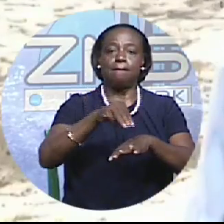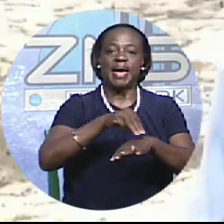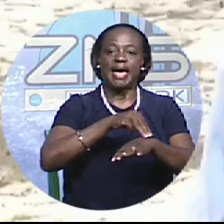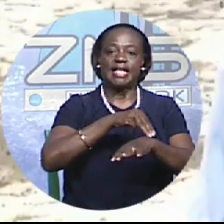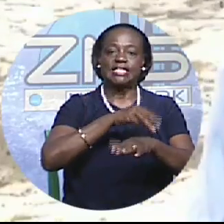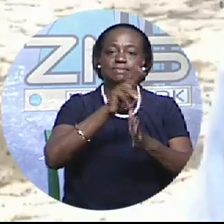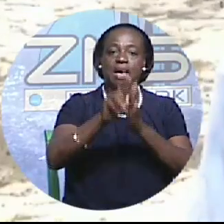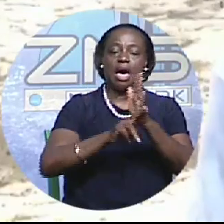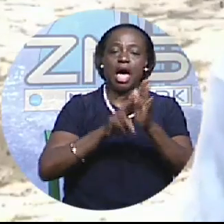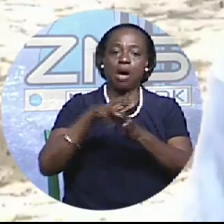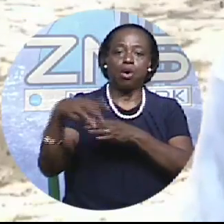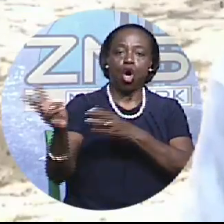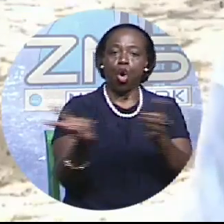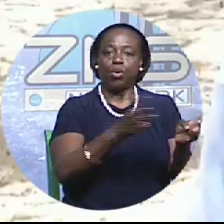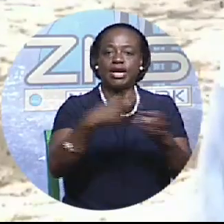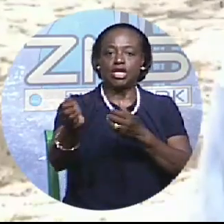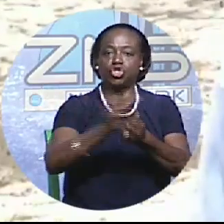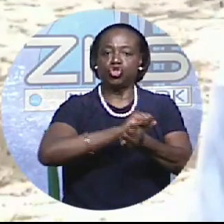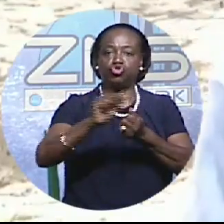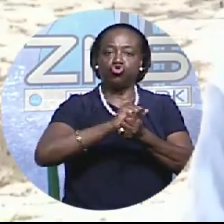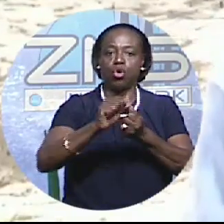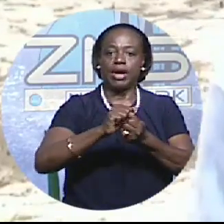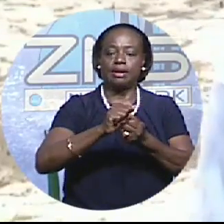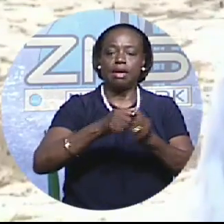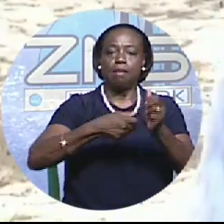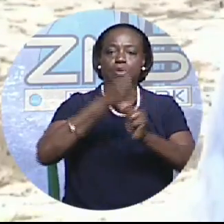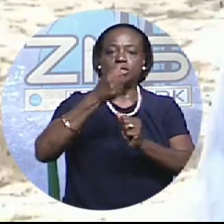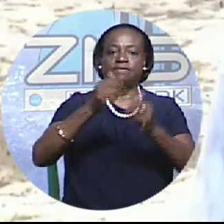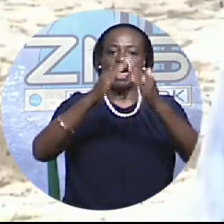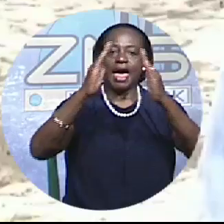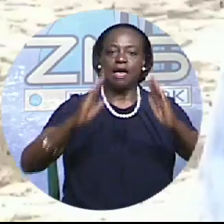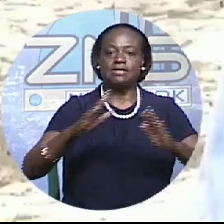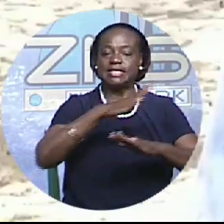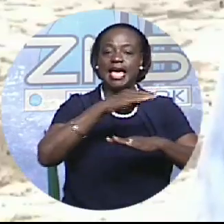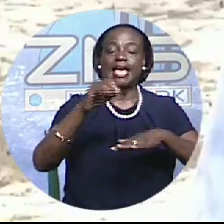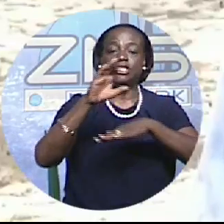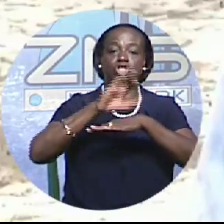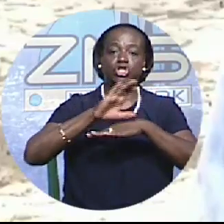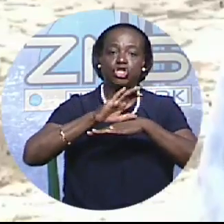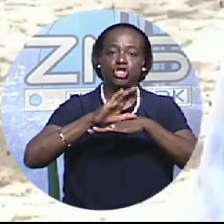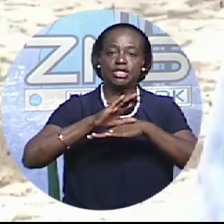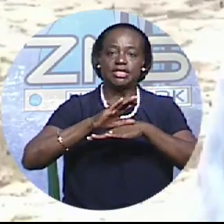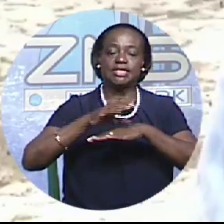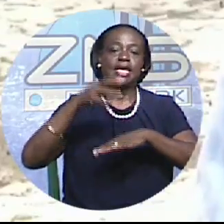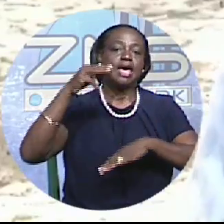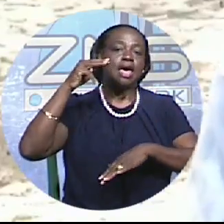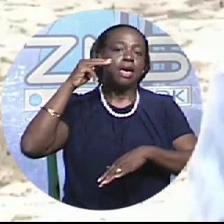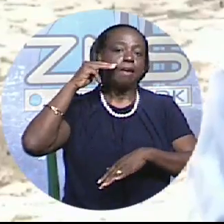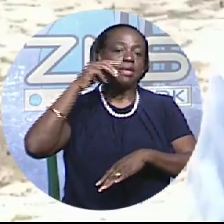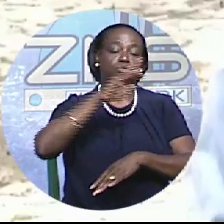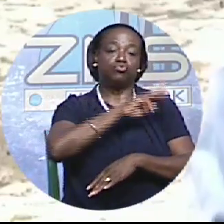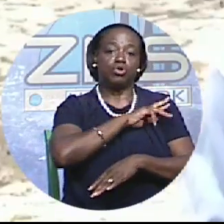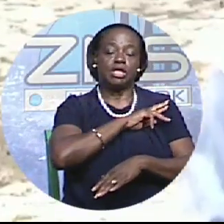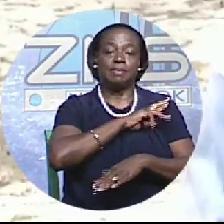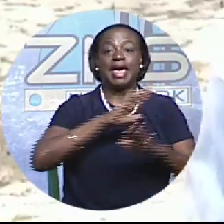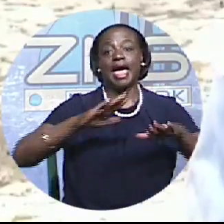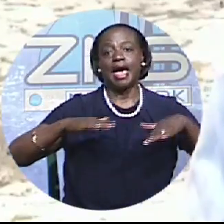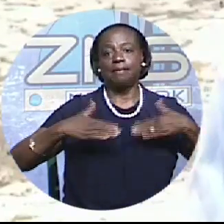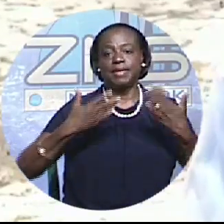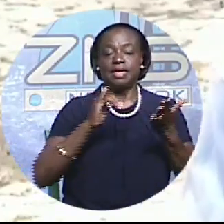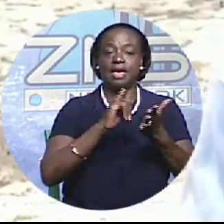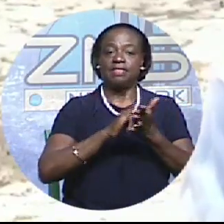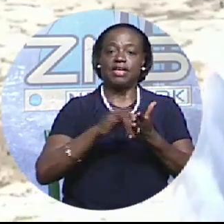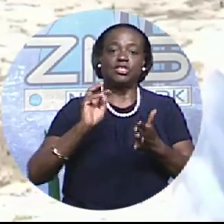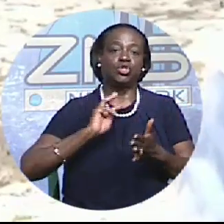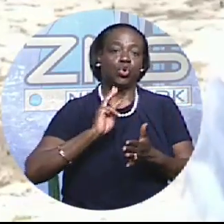destroyed many of the houses and churches here in San Salvador. Well, Miss Ruthie is going to be happy to know that we're only dealing with the outermost